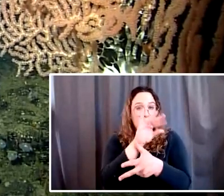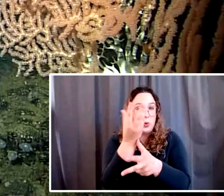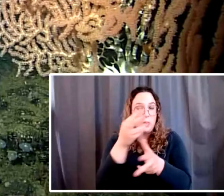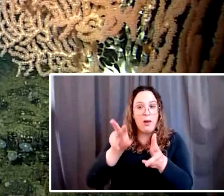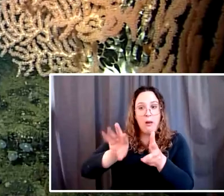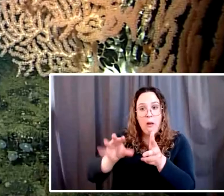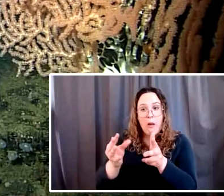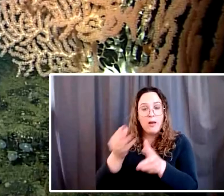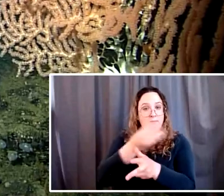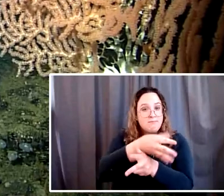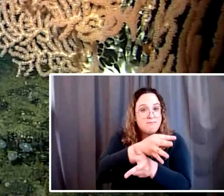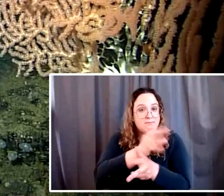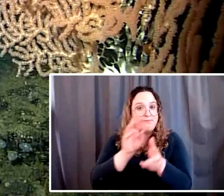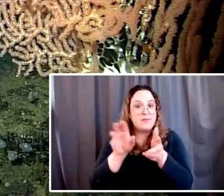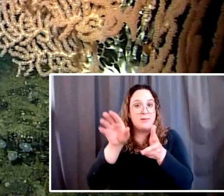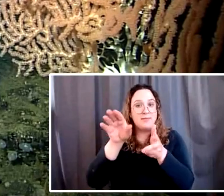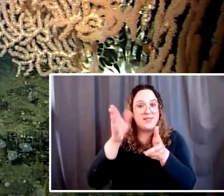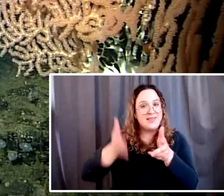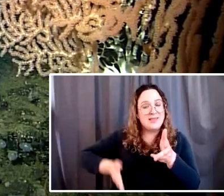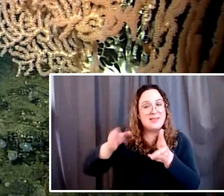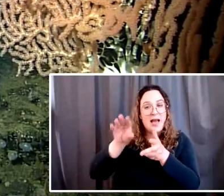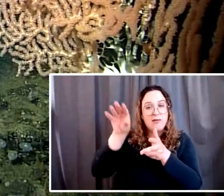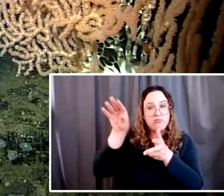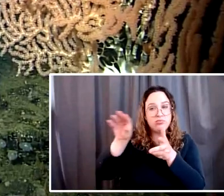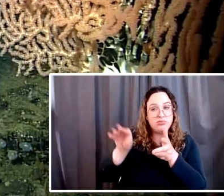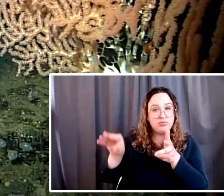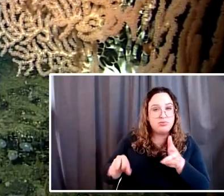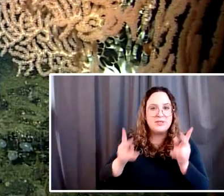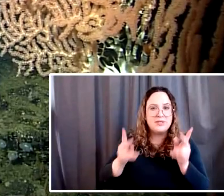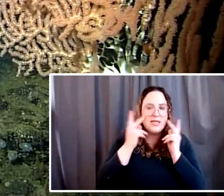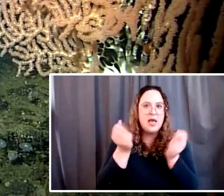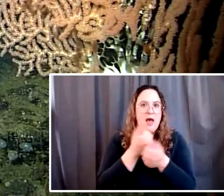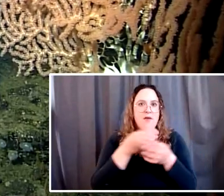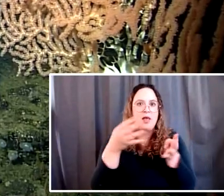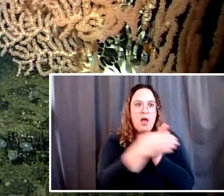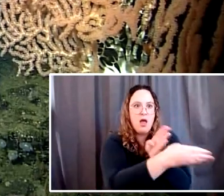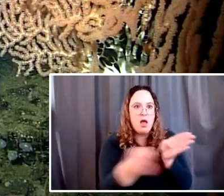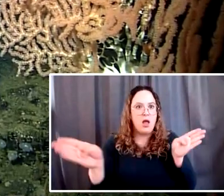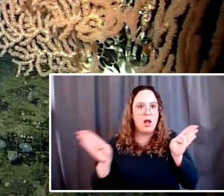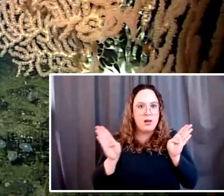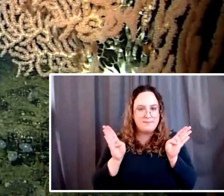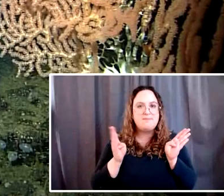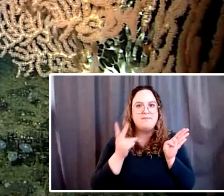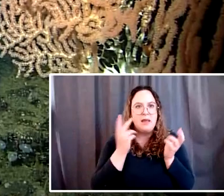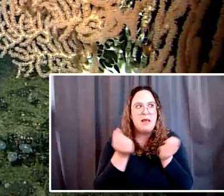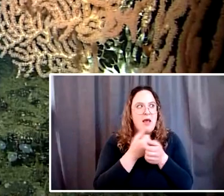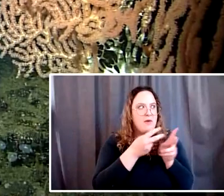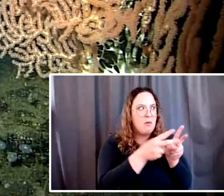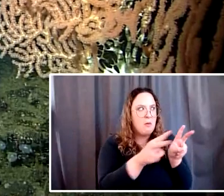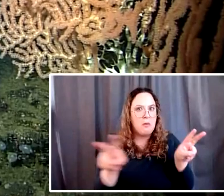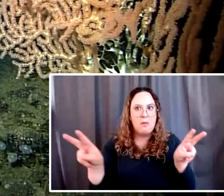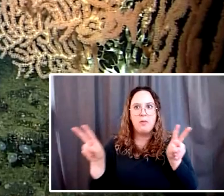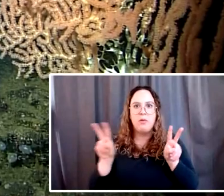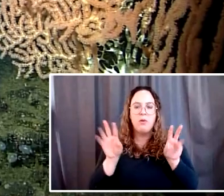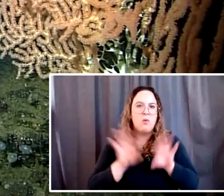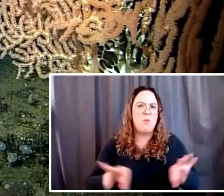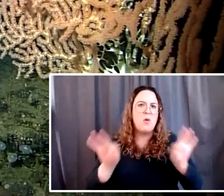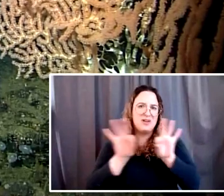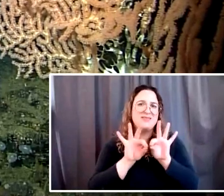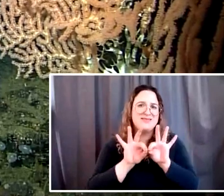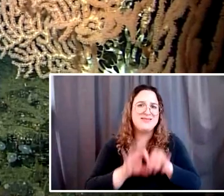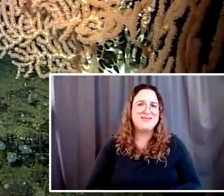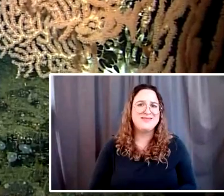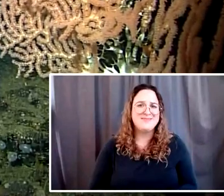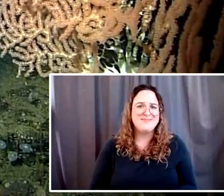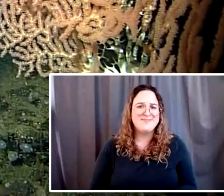down the side of the vehicle that gives us a nice overall view of everything around us. And that's really important, especially when you're flying